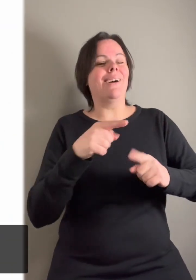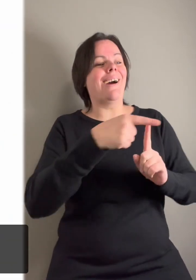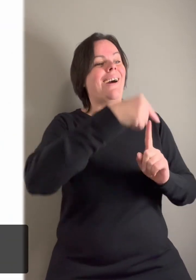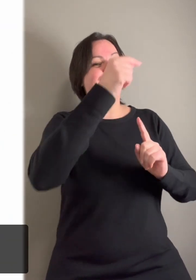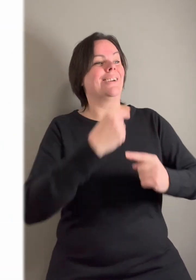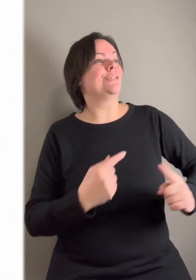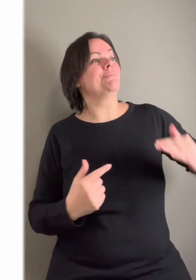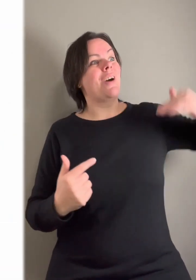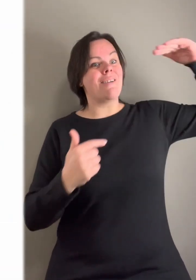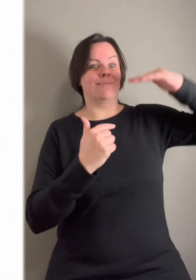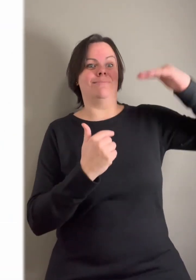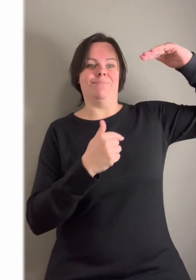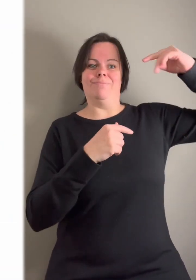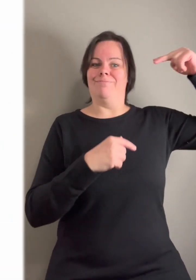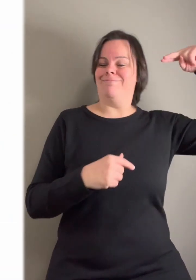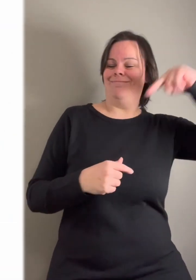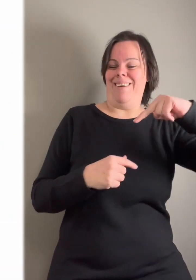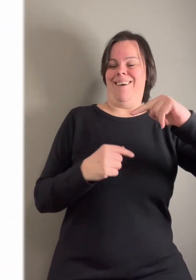turn over profit.